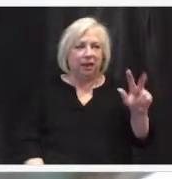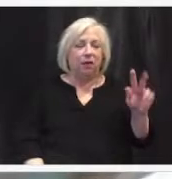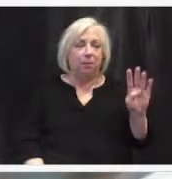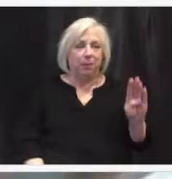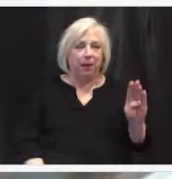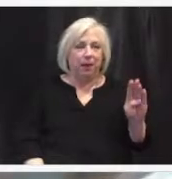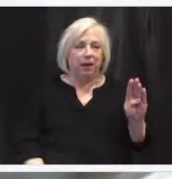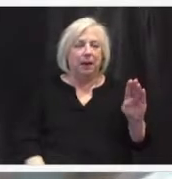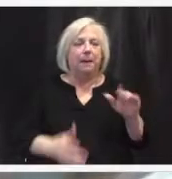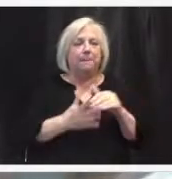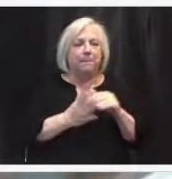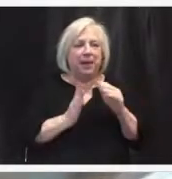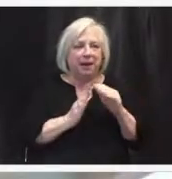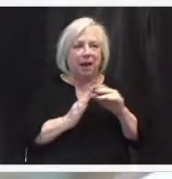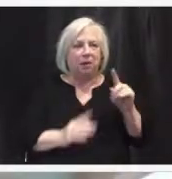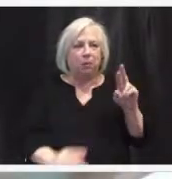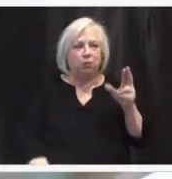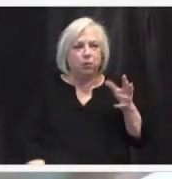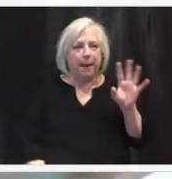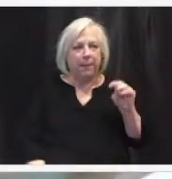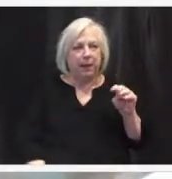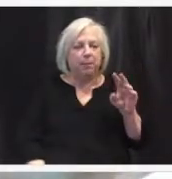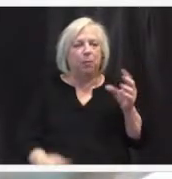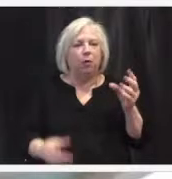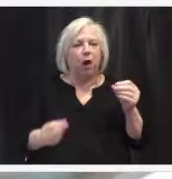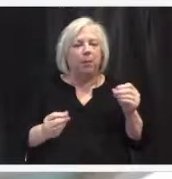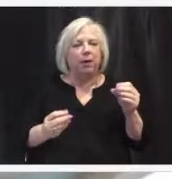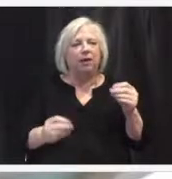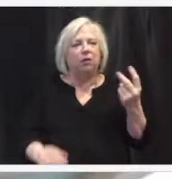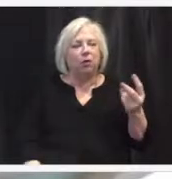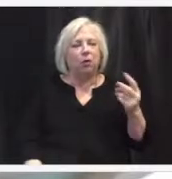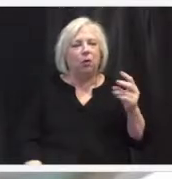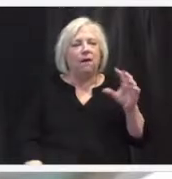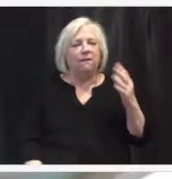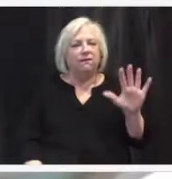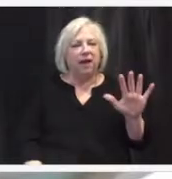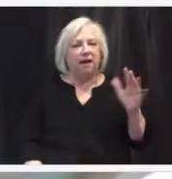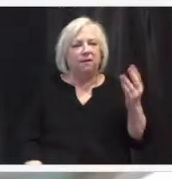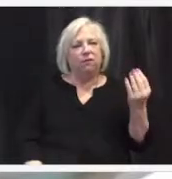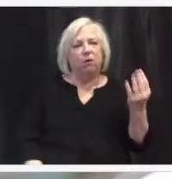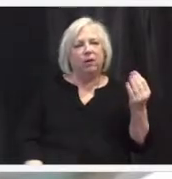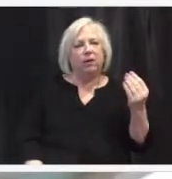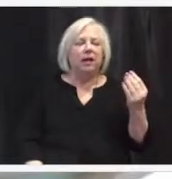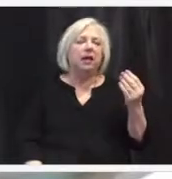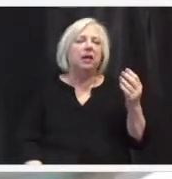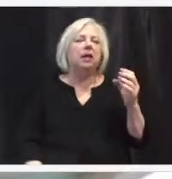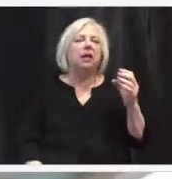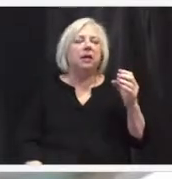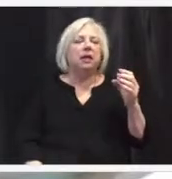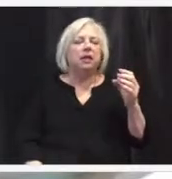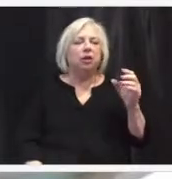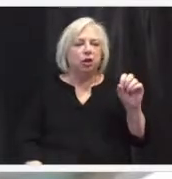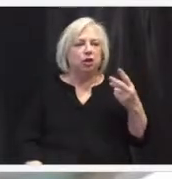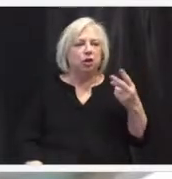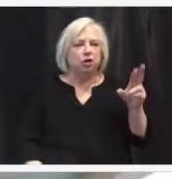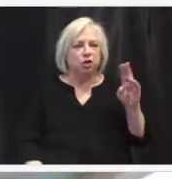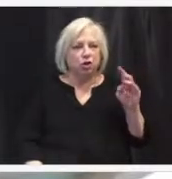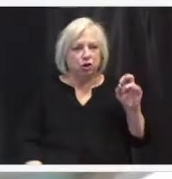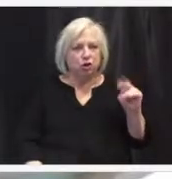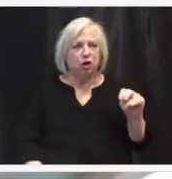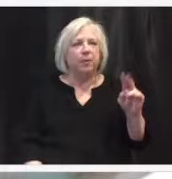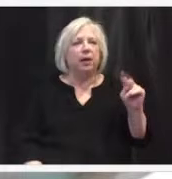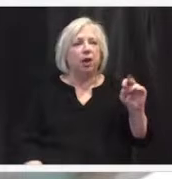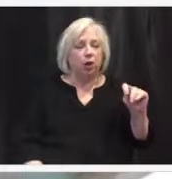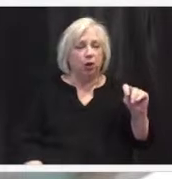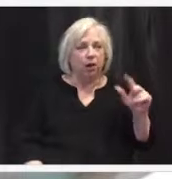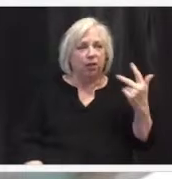Z9963B, Midtown Premium Properties 5, STR2 PDC, 514 Sherman Street, Unit Number 3. Staff recommends